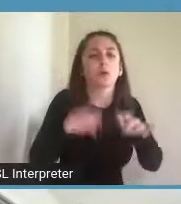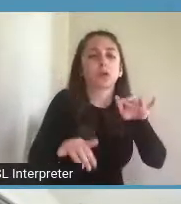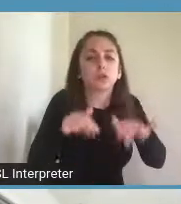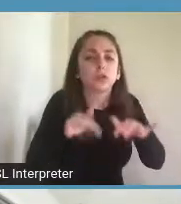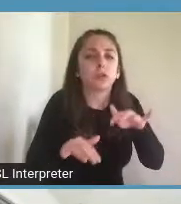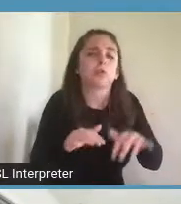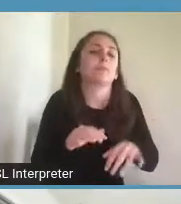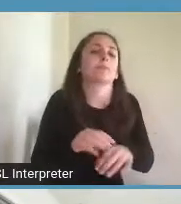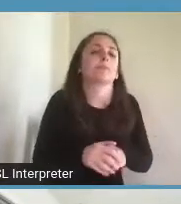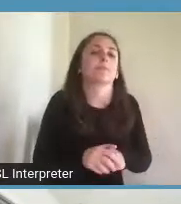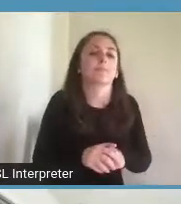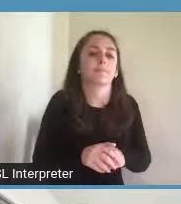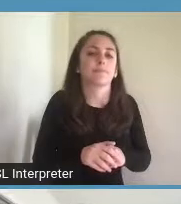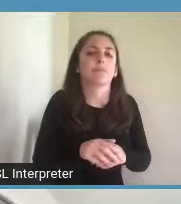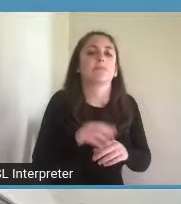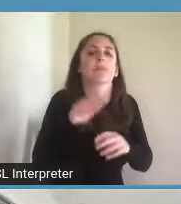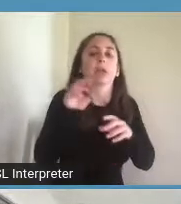URL,